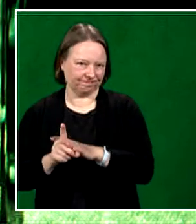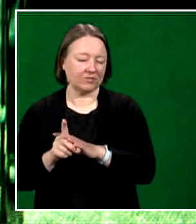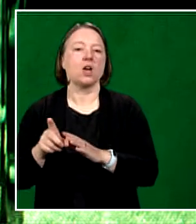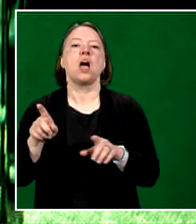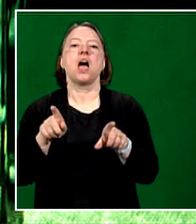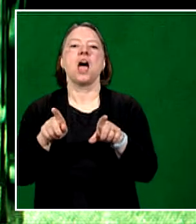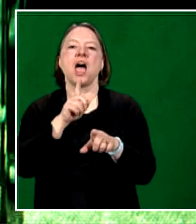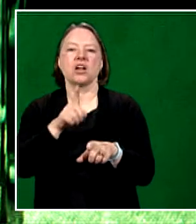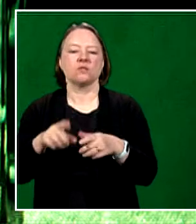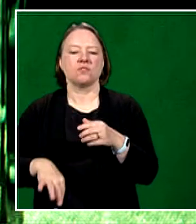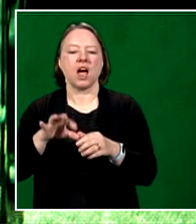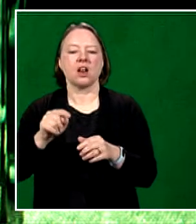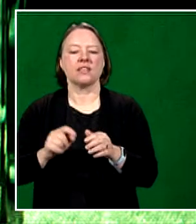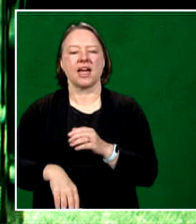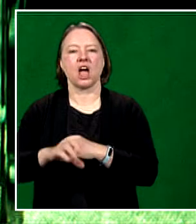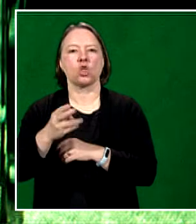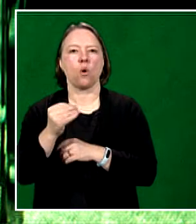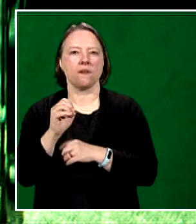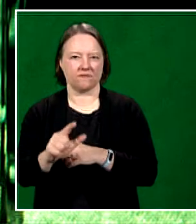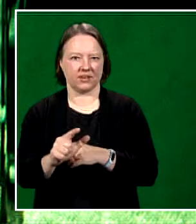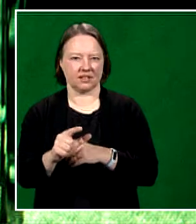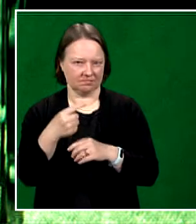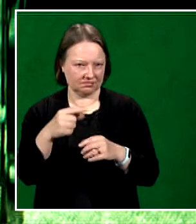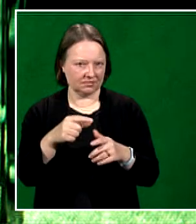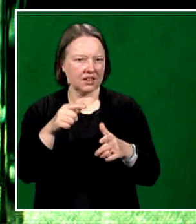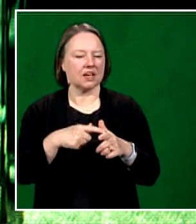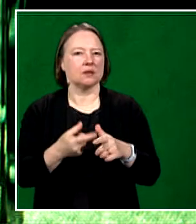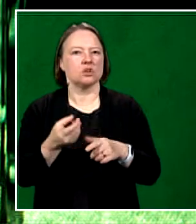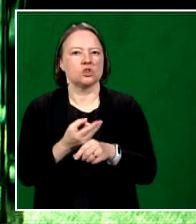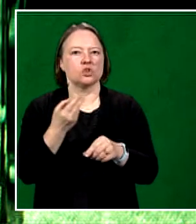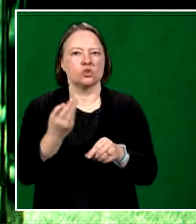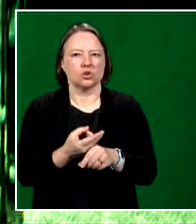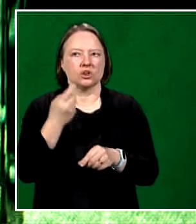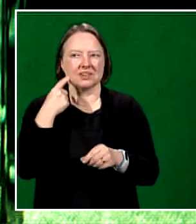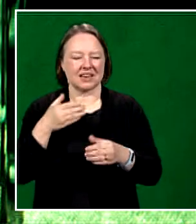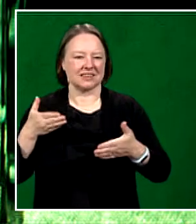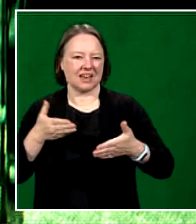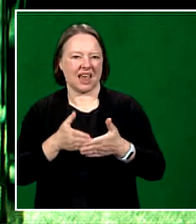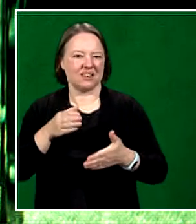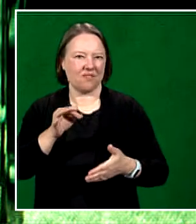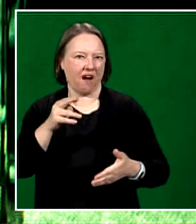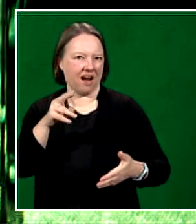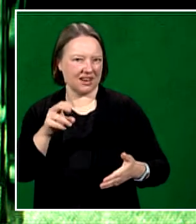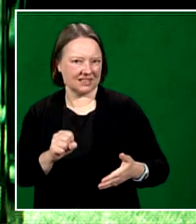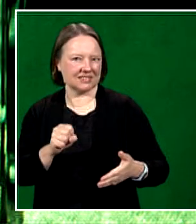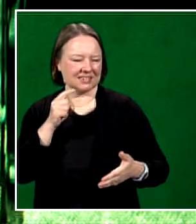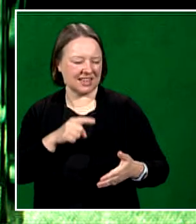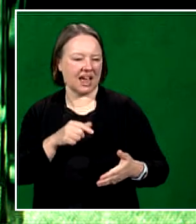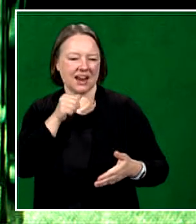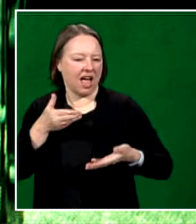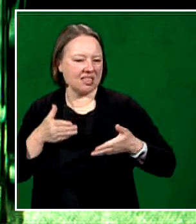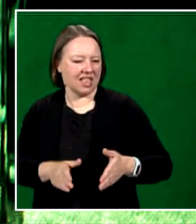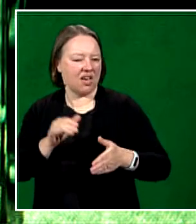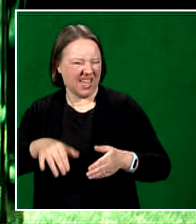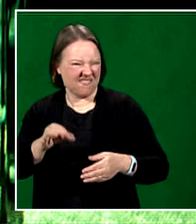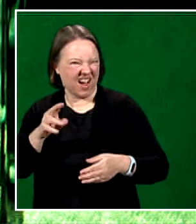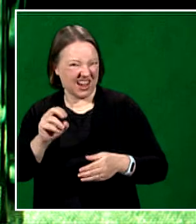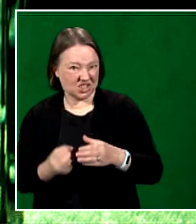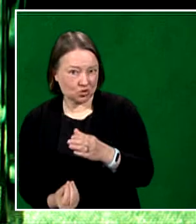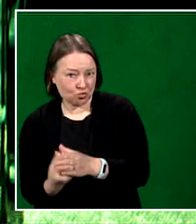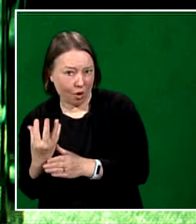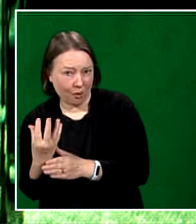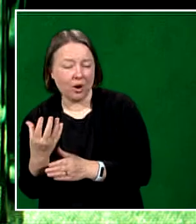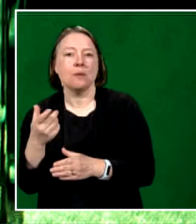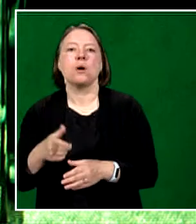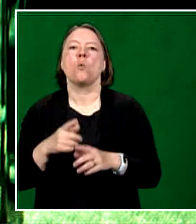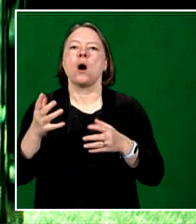actually found that the chlorophyll pigment can be degraded into thiophormide, which is an anti-fungal agent that inhibits the growth of the sclerotinia fungus. But